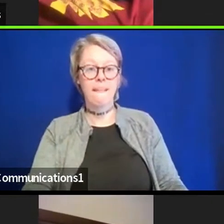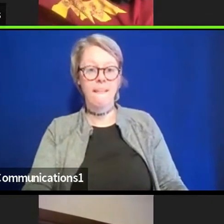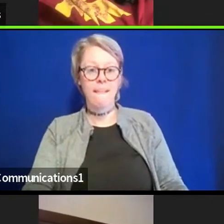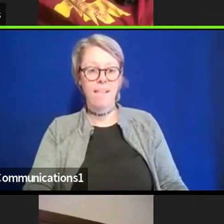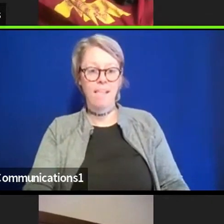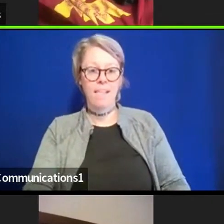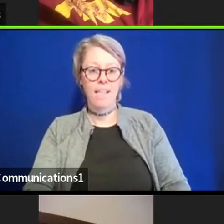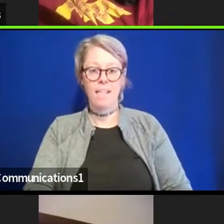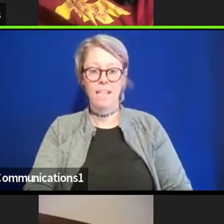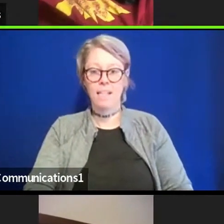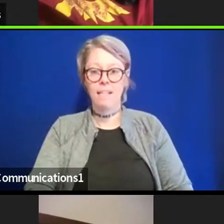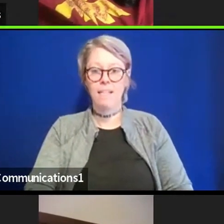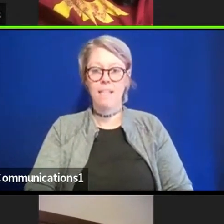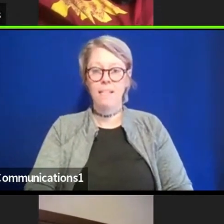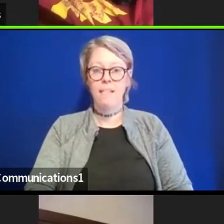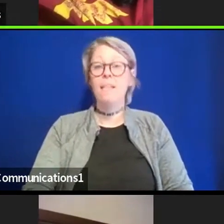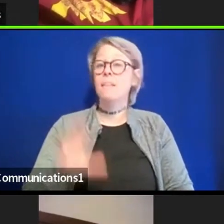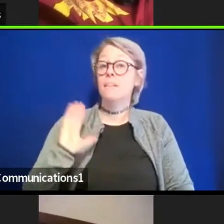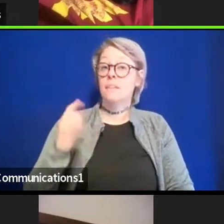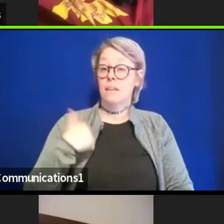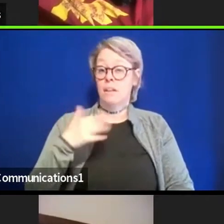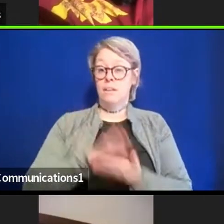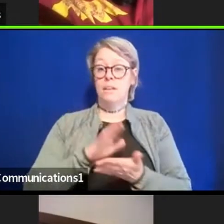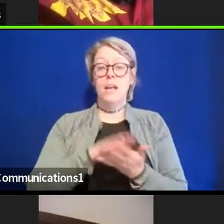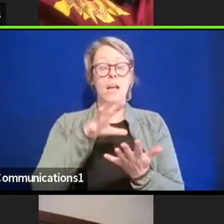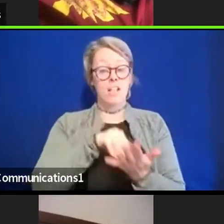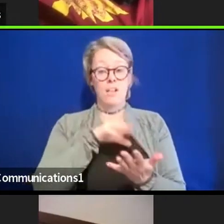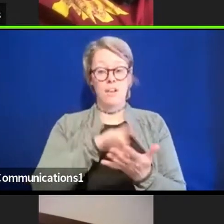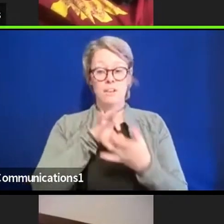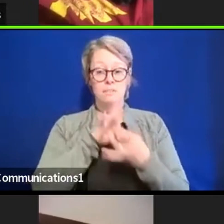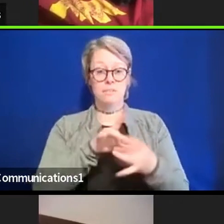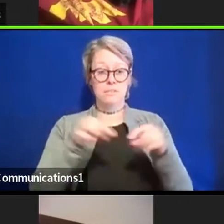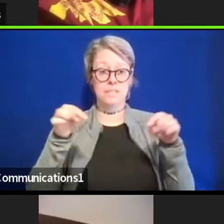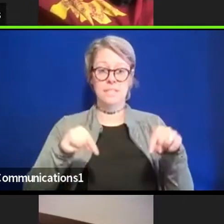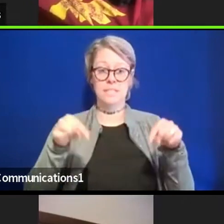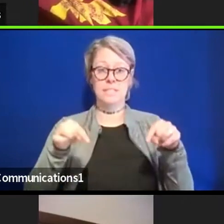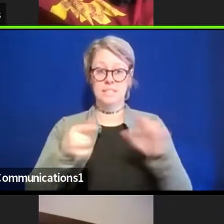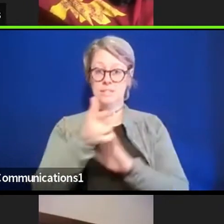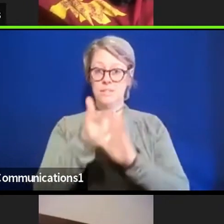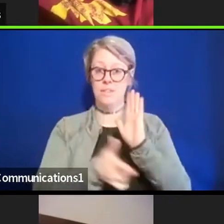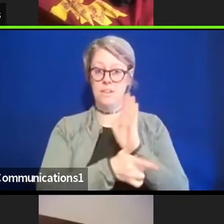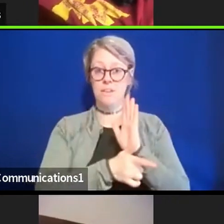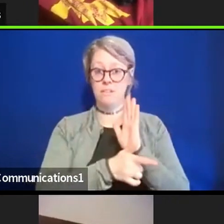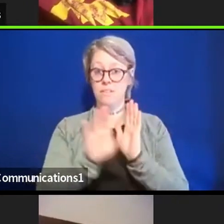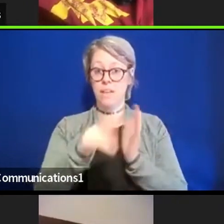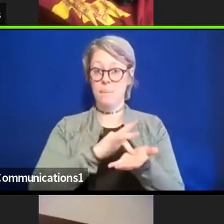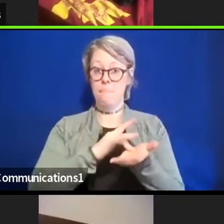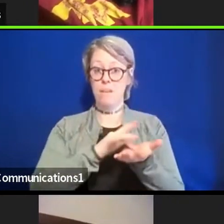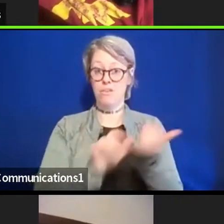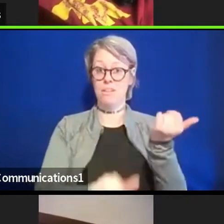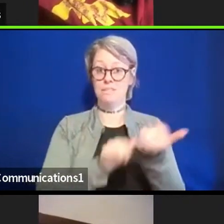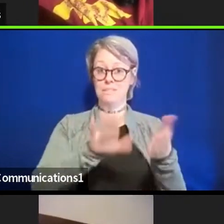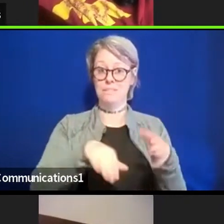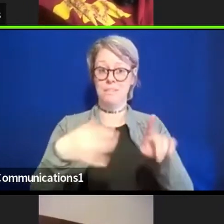Well, when I was in school, I actually learned a bit about this law of the medical assisted